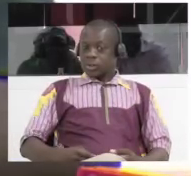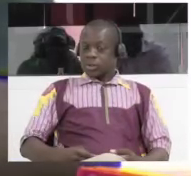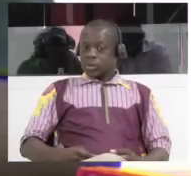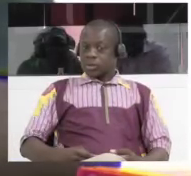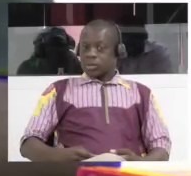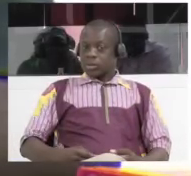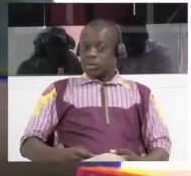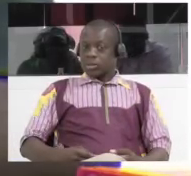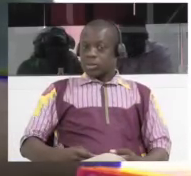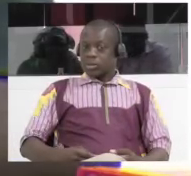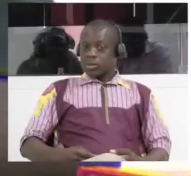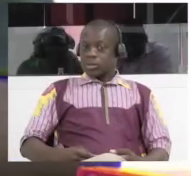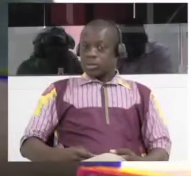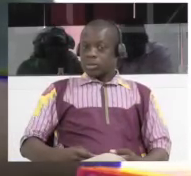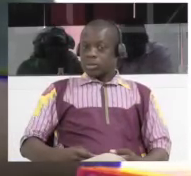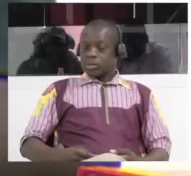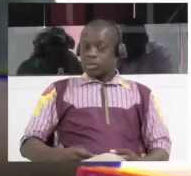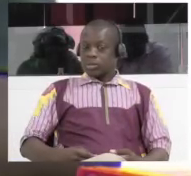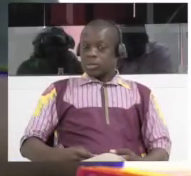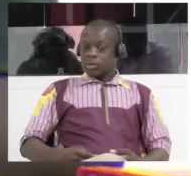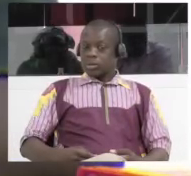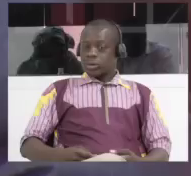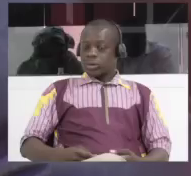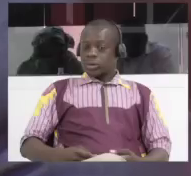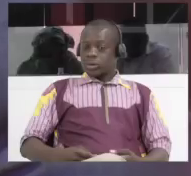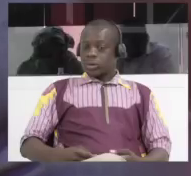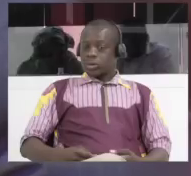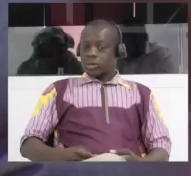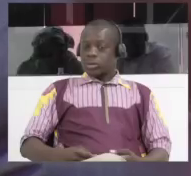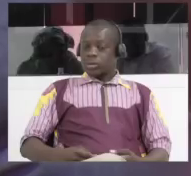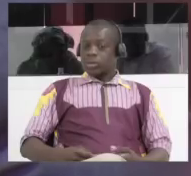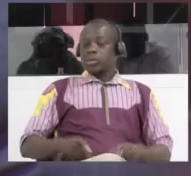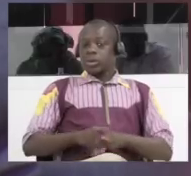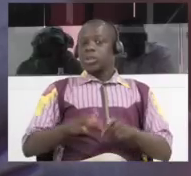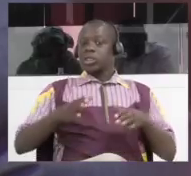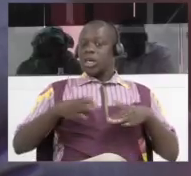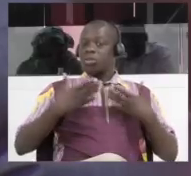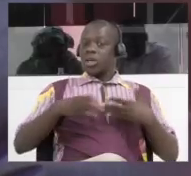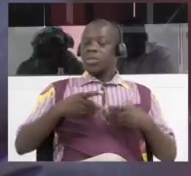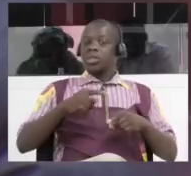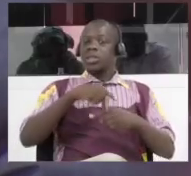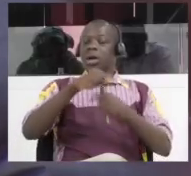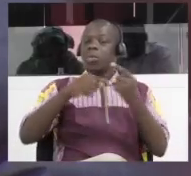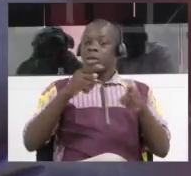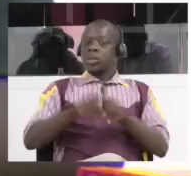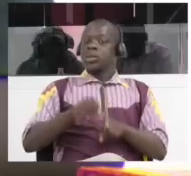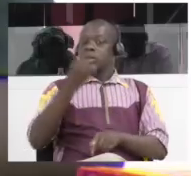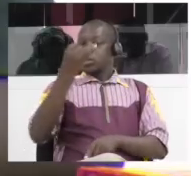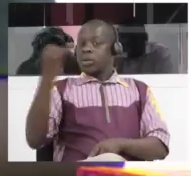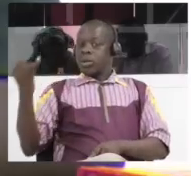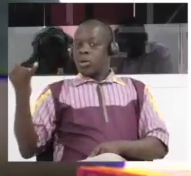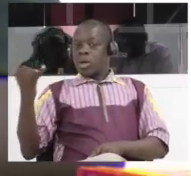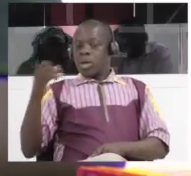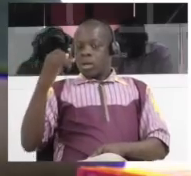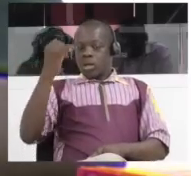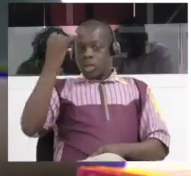Satisfaction is an individual perception. As I said earlier with the food,